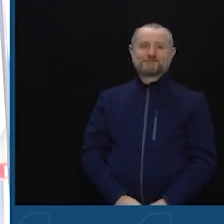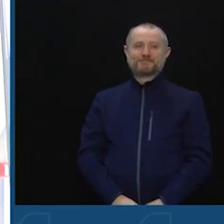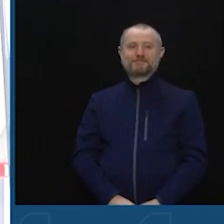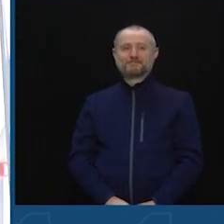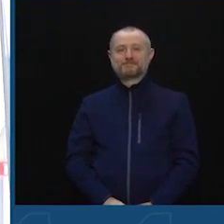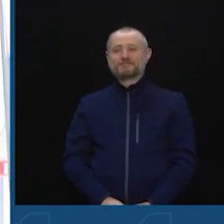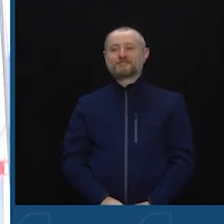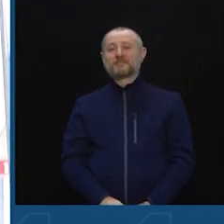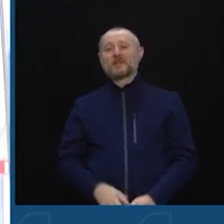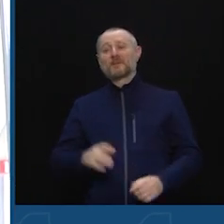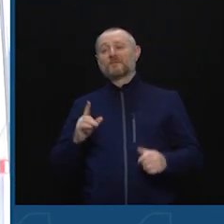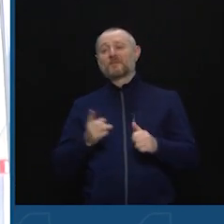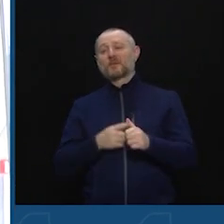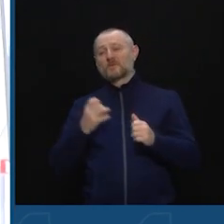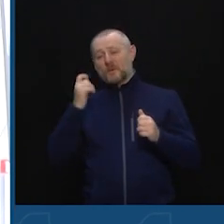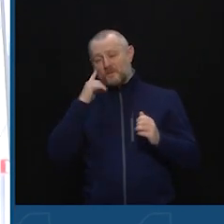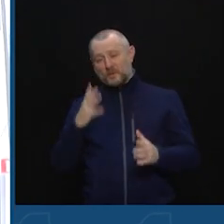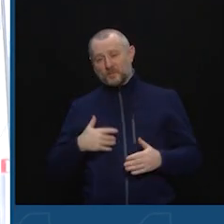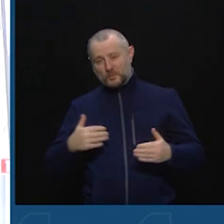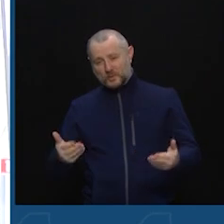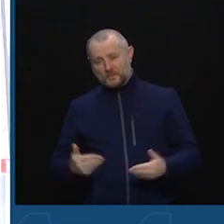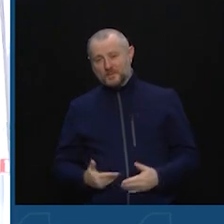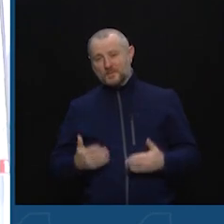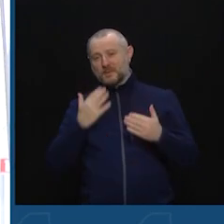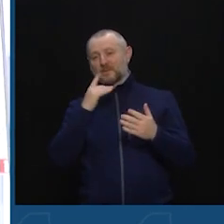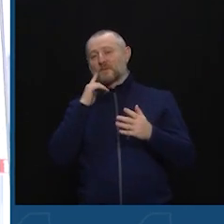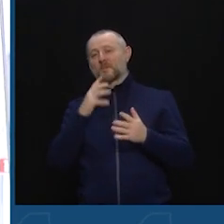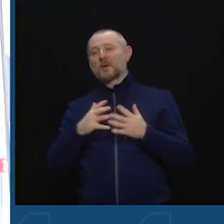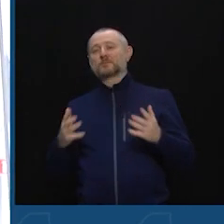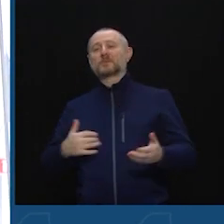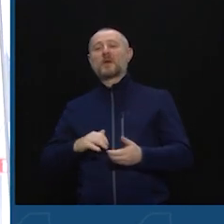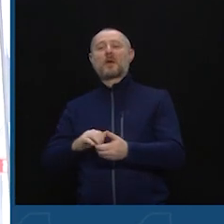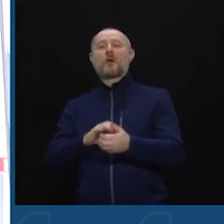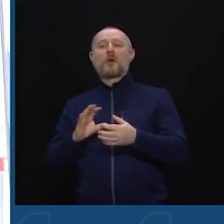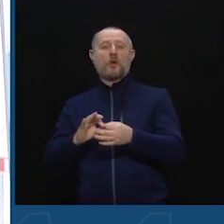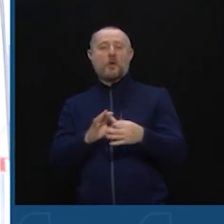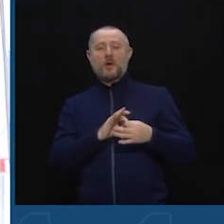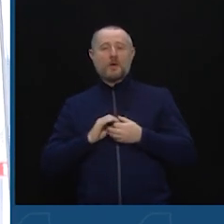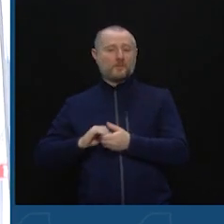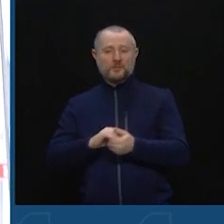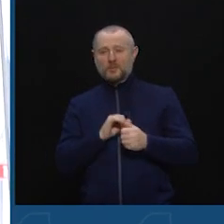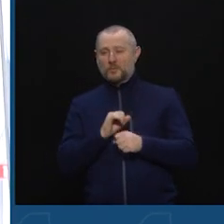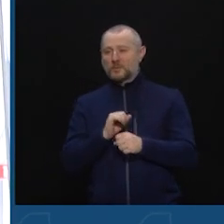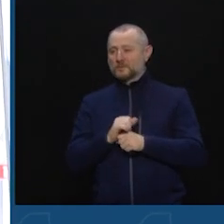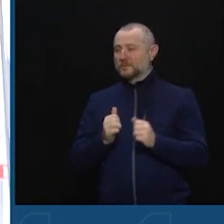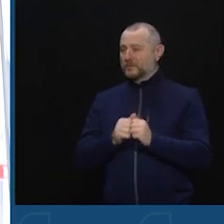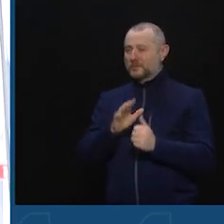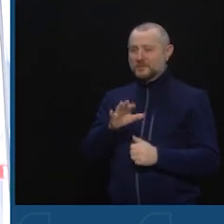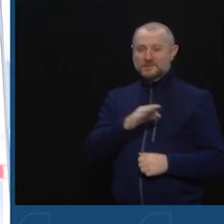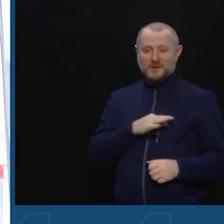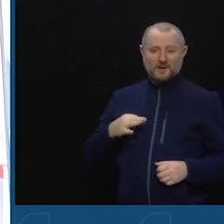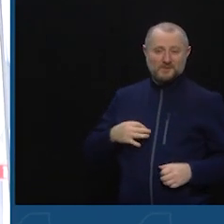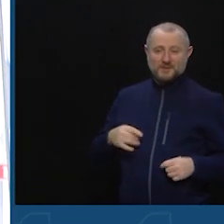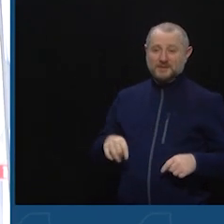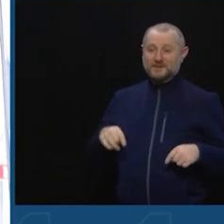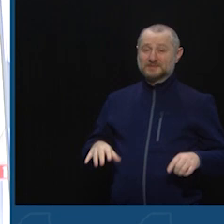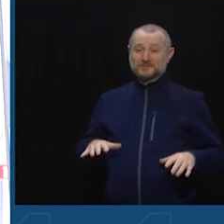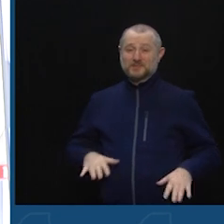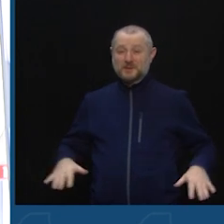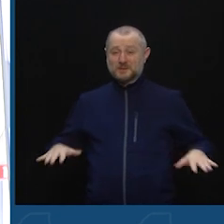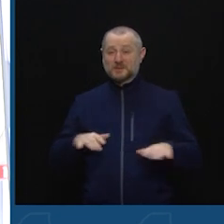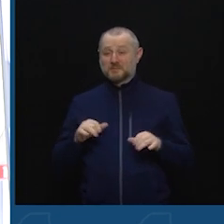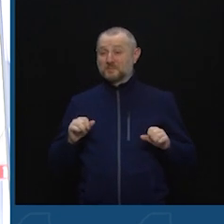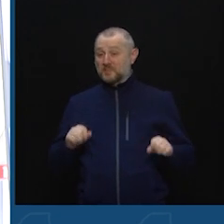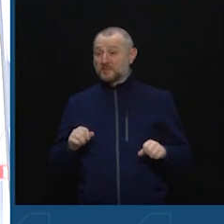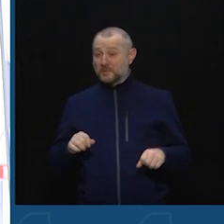First of all, Governor, welcome. I want to thank you very much for the collaboration, working with your staff. This is all possible because of the